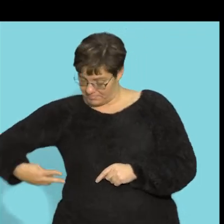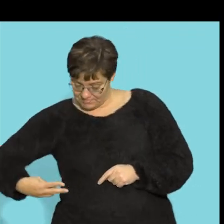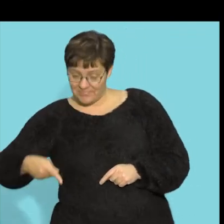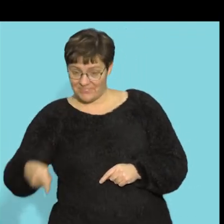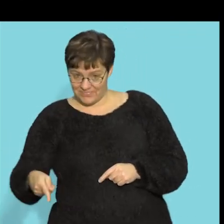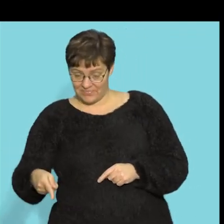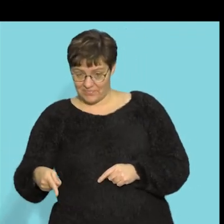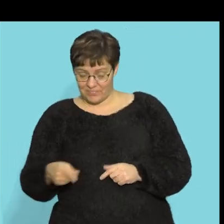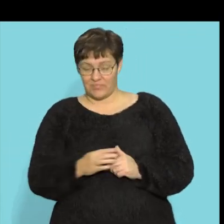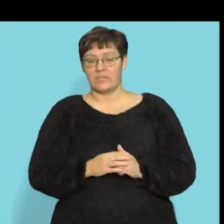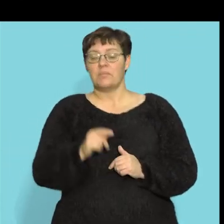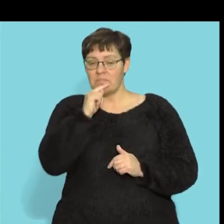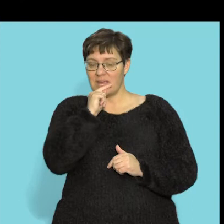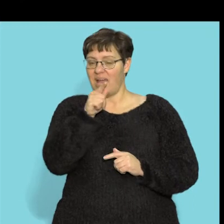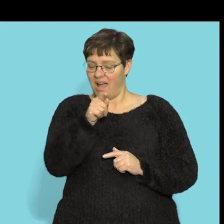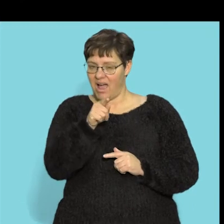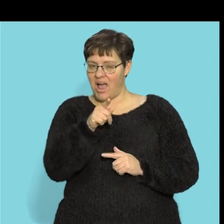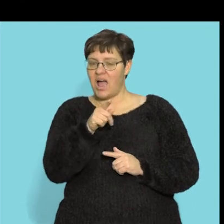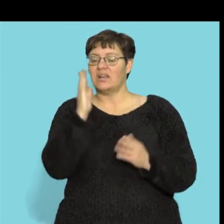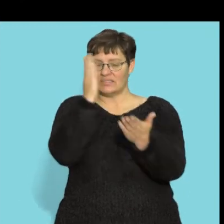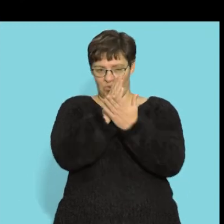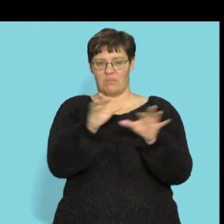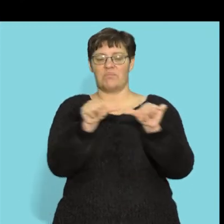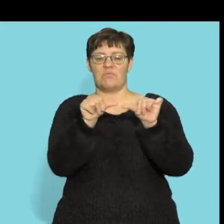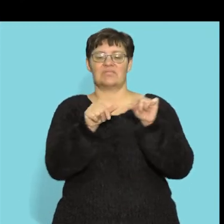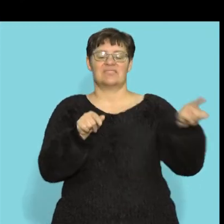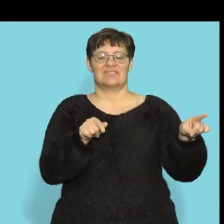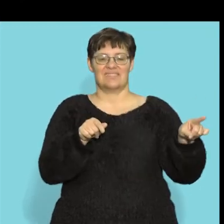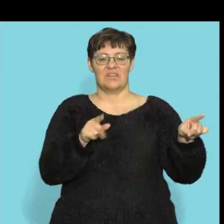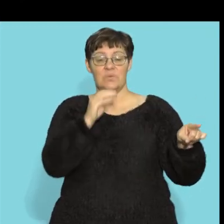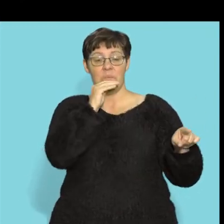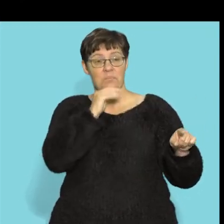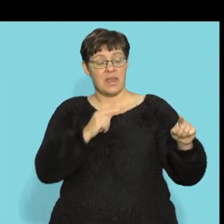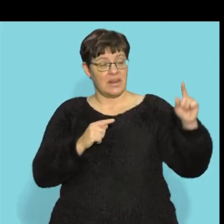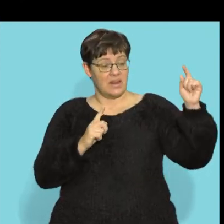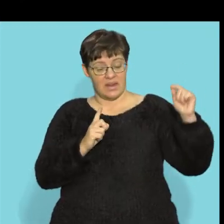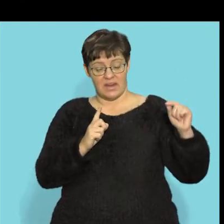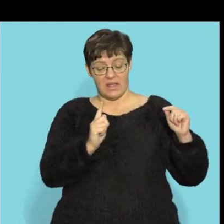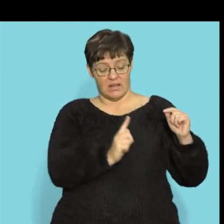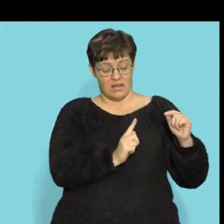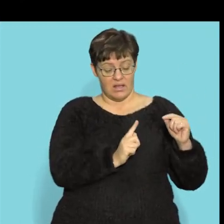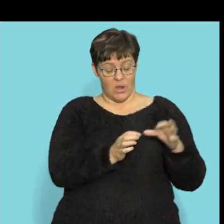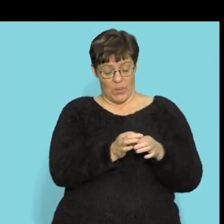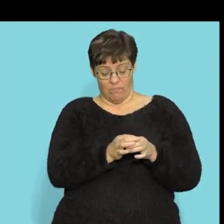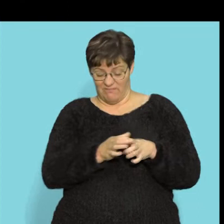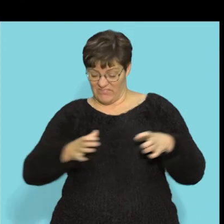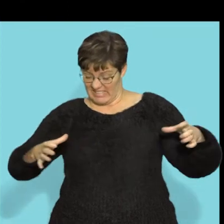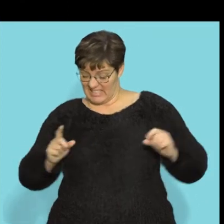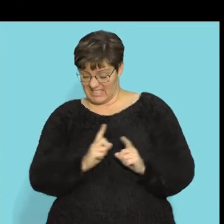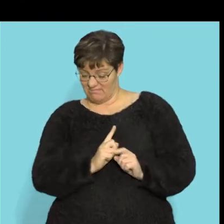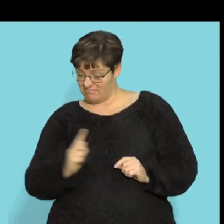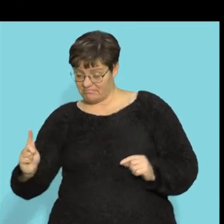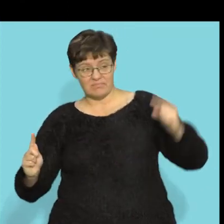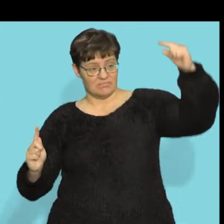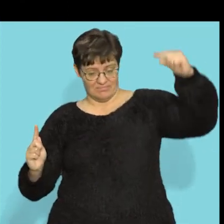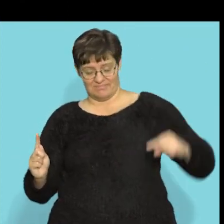safely say that this resistance is directly proportional to the reciprocal of the area. But then what does that tell us